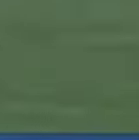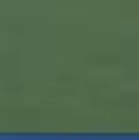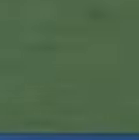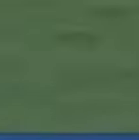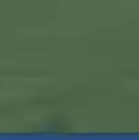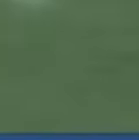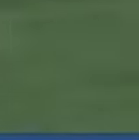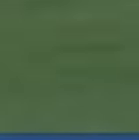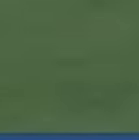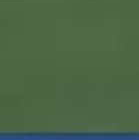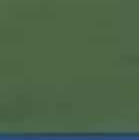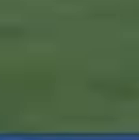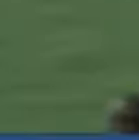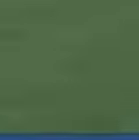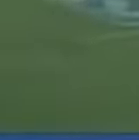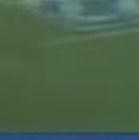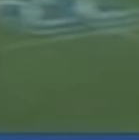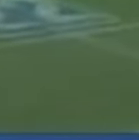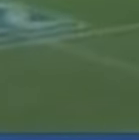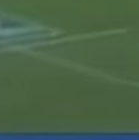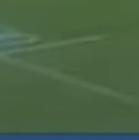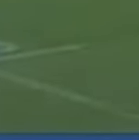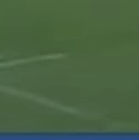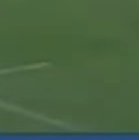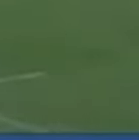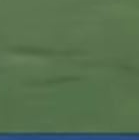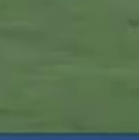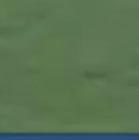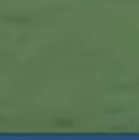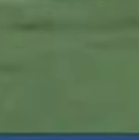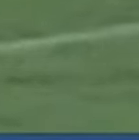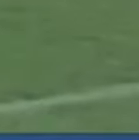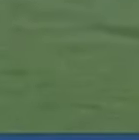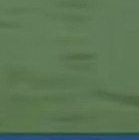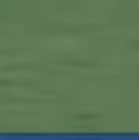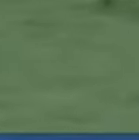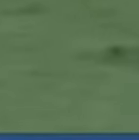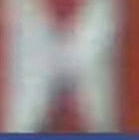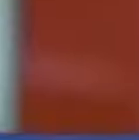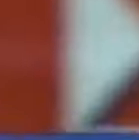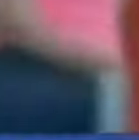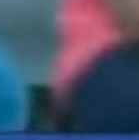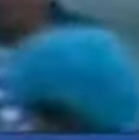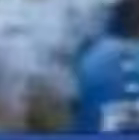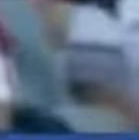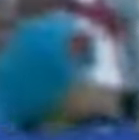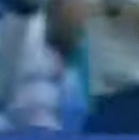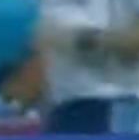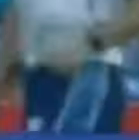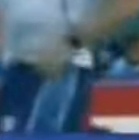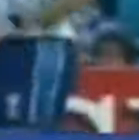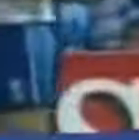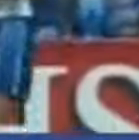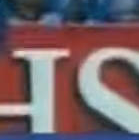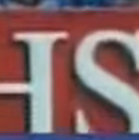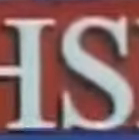Here comes Sabelo Sanatla. He will carve you every